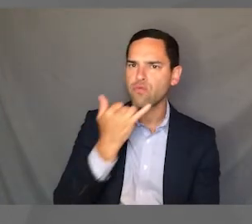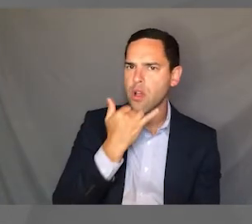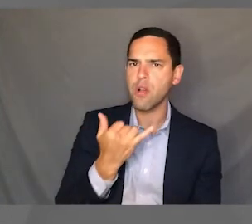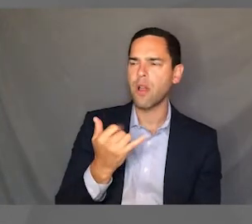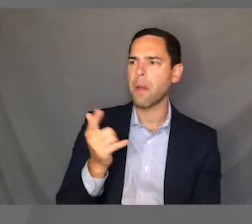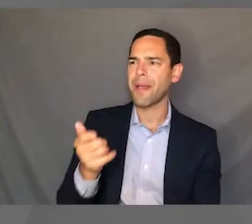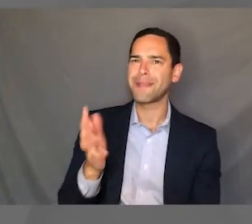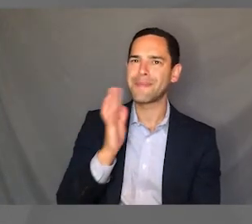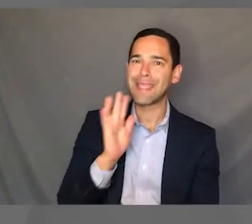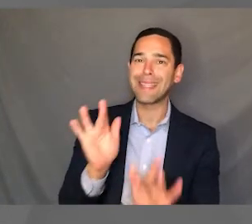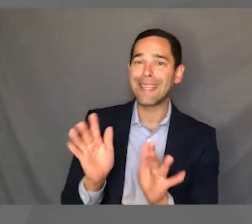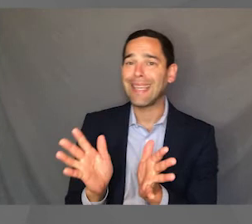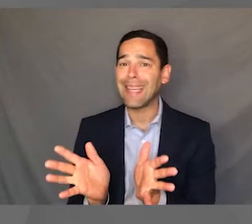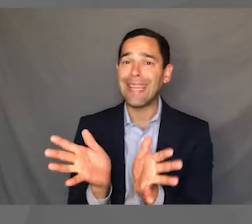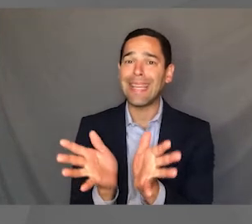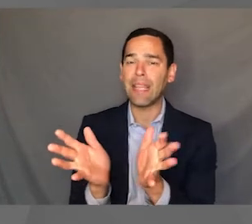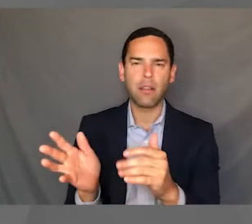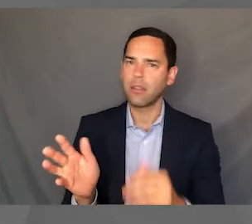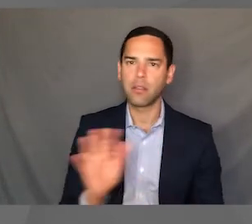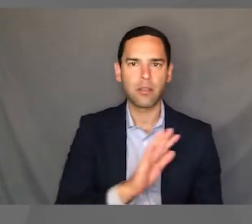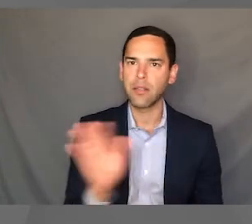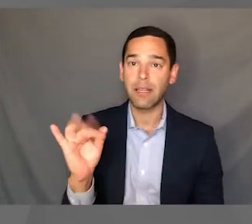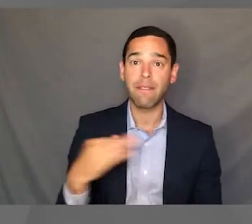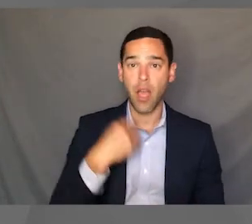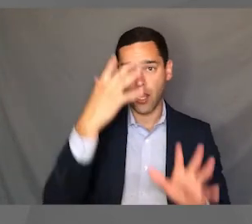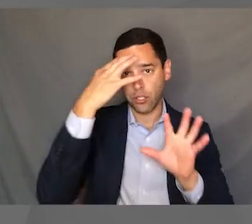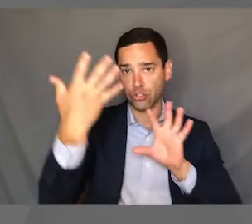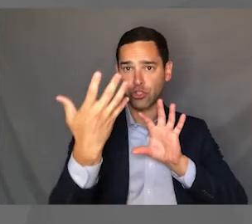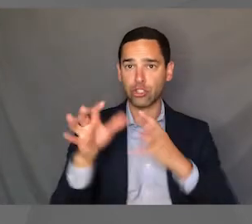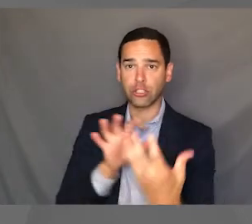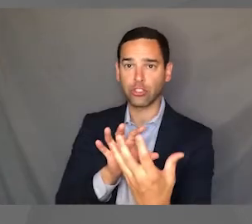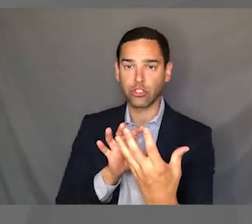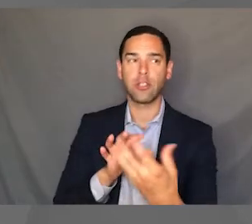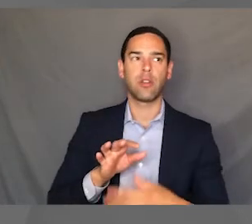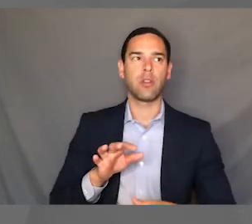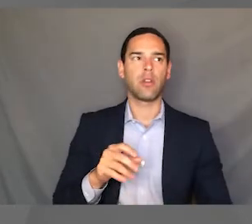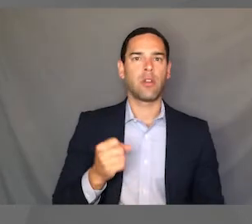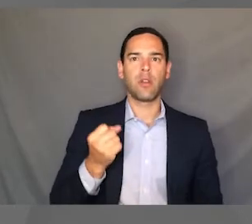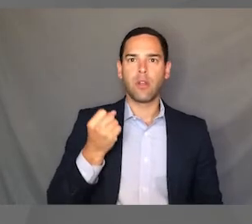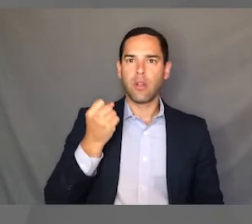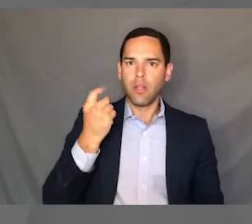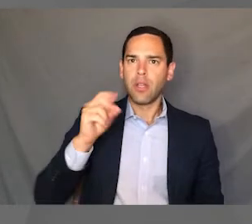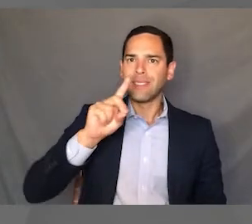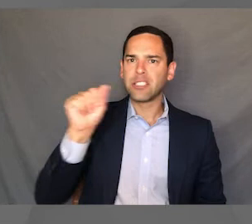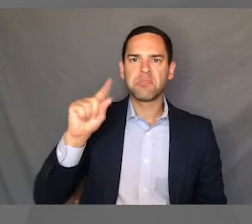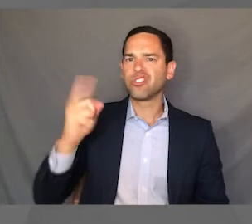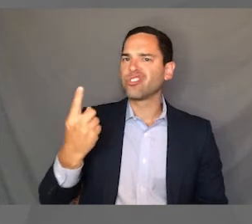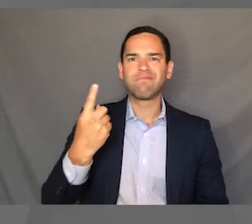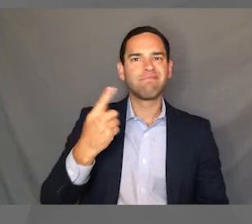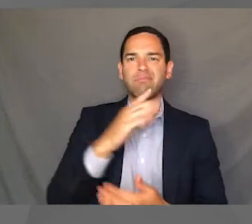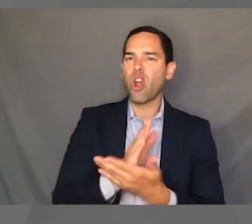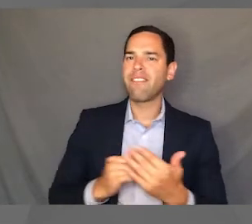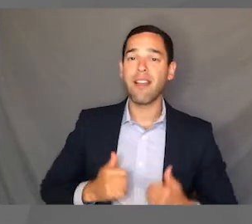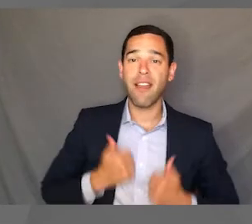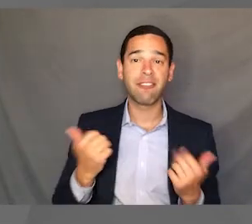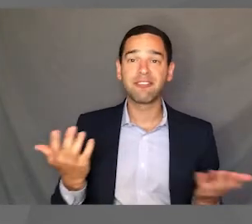kid gloves. Those things, once you change the mentality and understand that disability is another part of life, it's a part